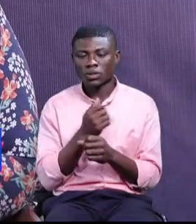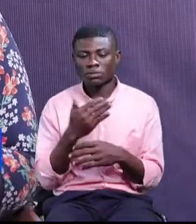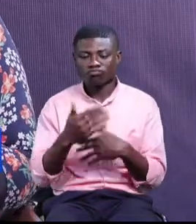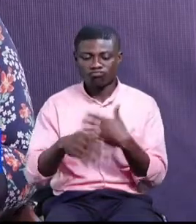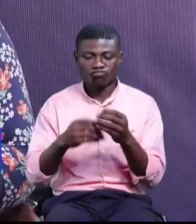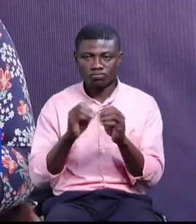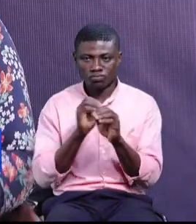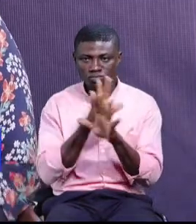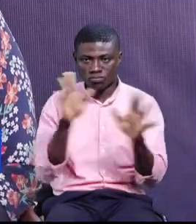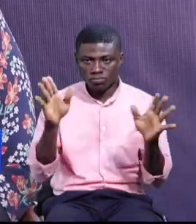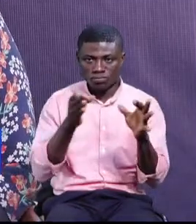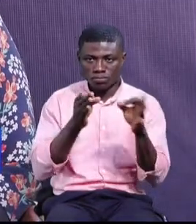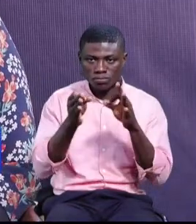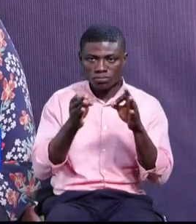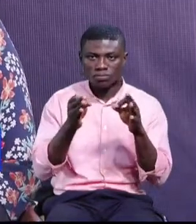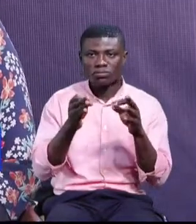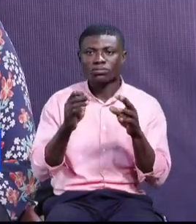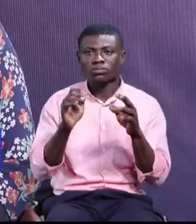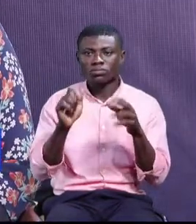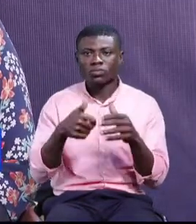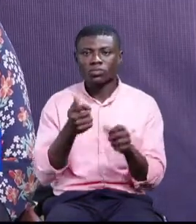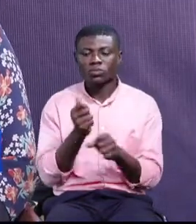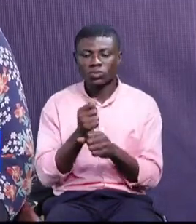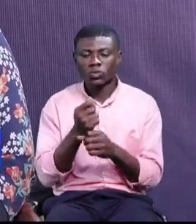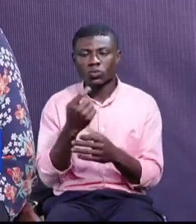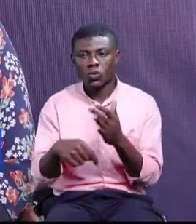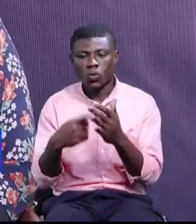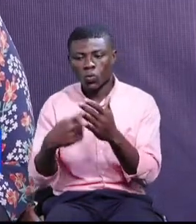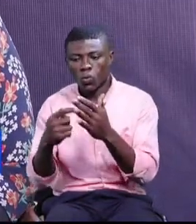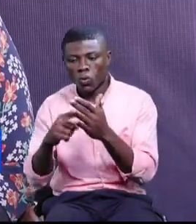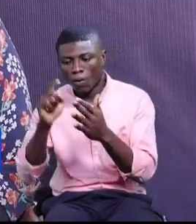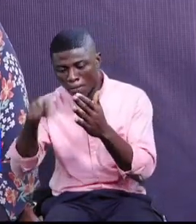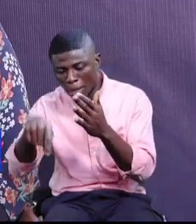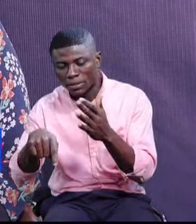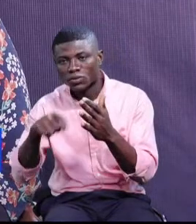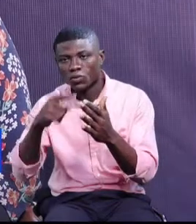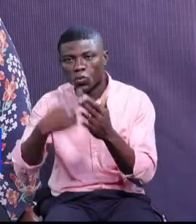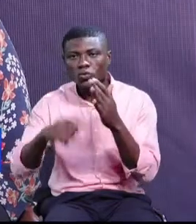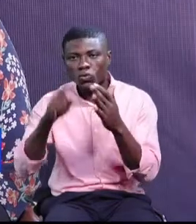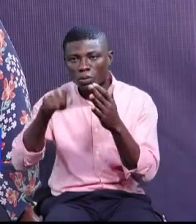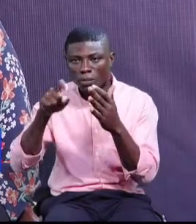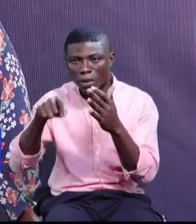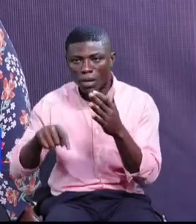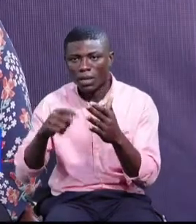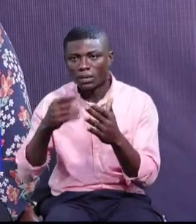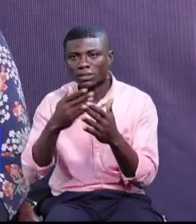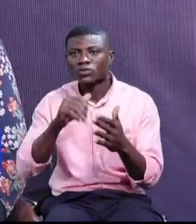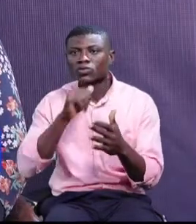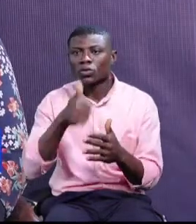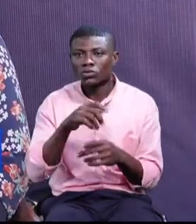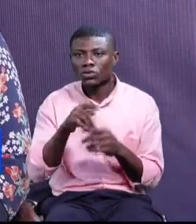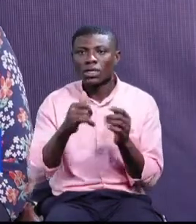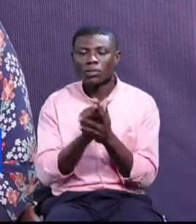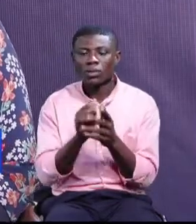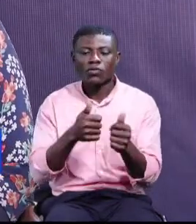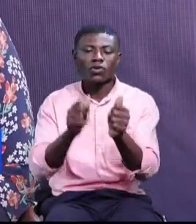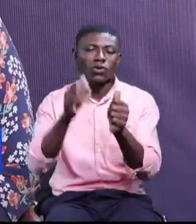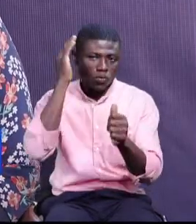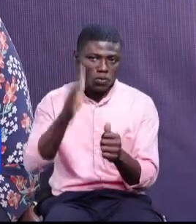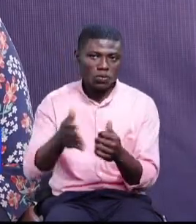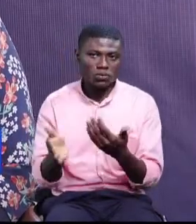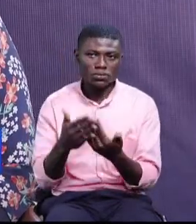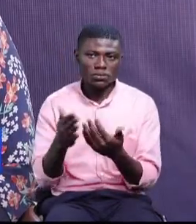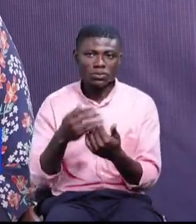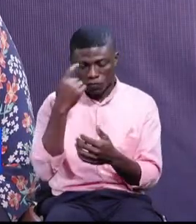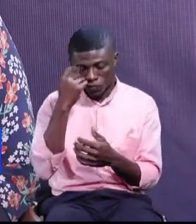bit clearer, such that it will spell out what to do and what not to do, and then people can comply, and it will be easy for